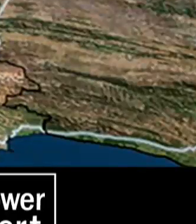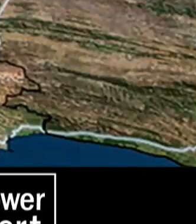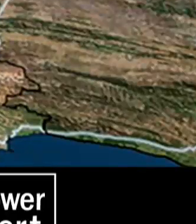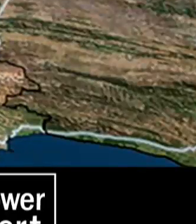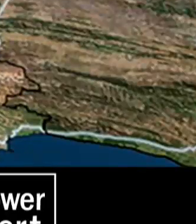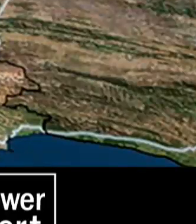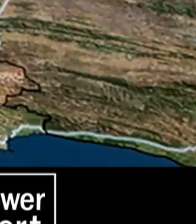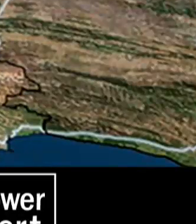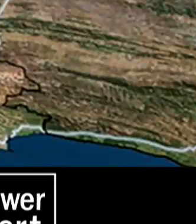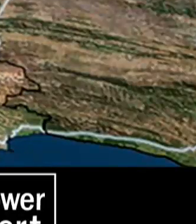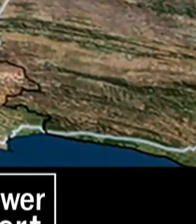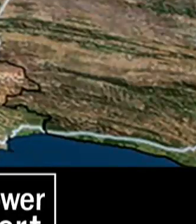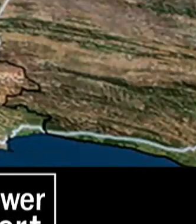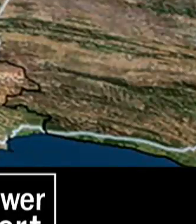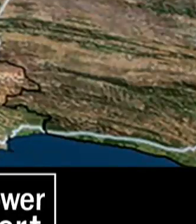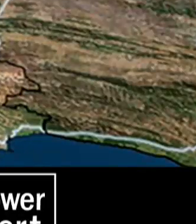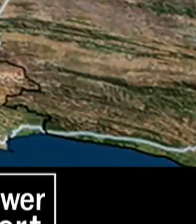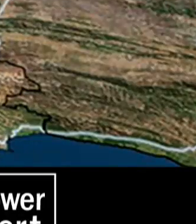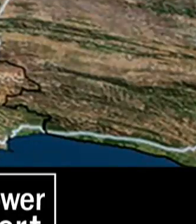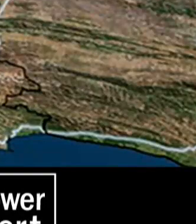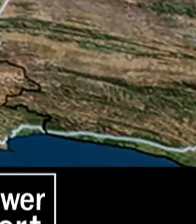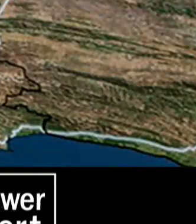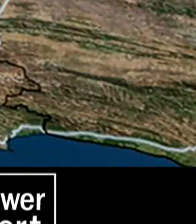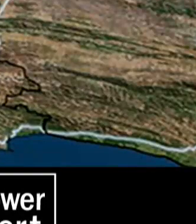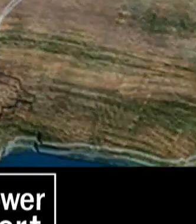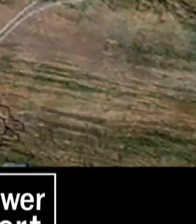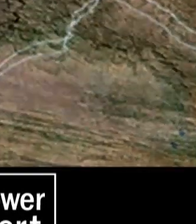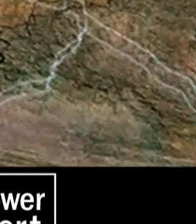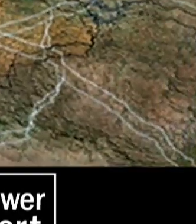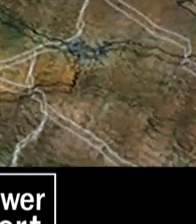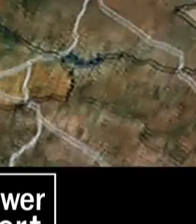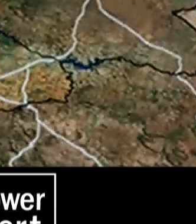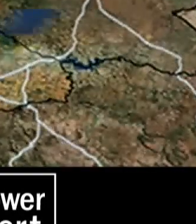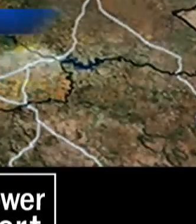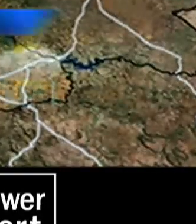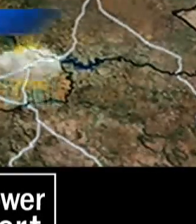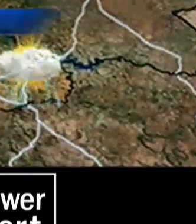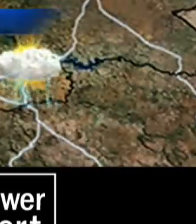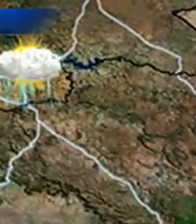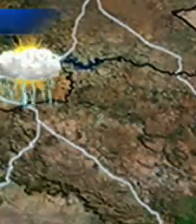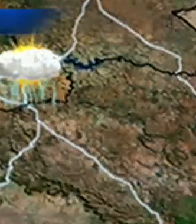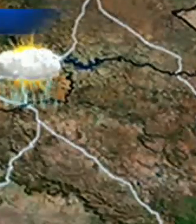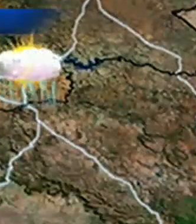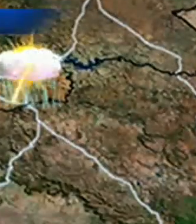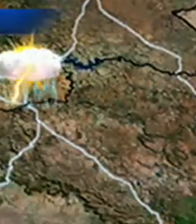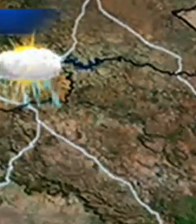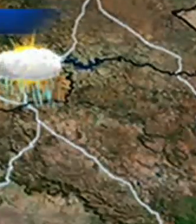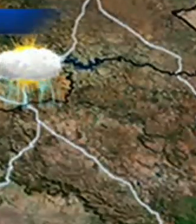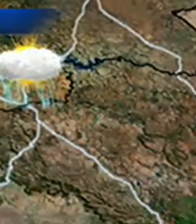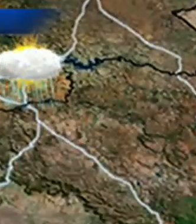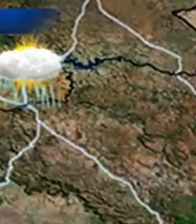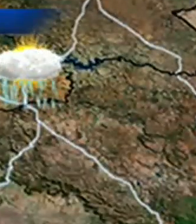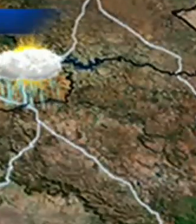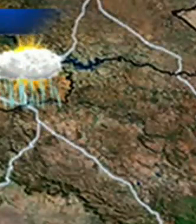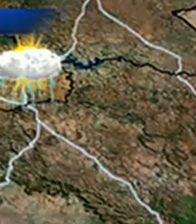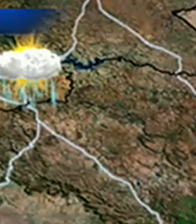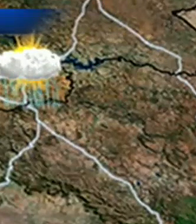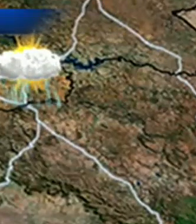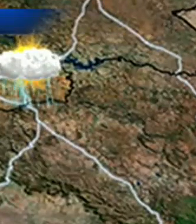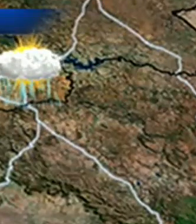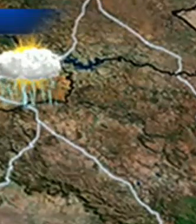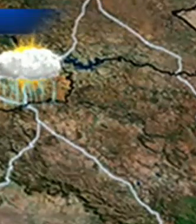bele ka toropo kgolong ya ka Durban rata ke masompe di senyane le tla le tla fisha la ka mswane re gona ka Kapa le boa re boletse ka phisho e ntšhi go ma Afrika Borwa a re